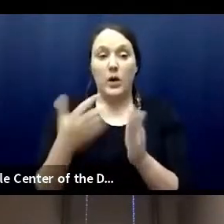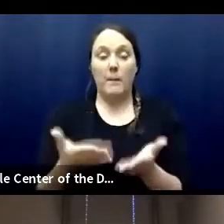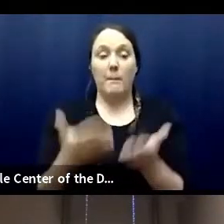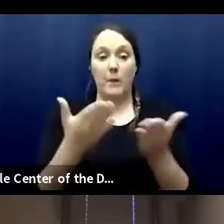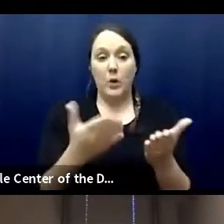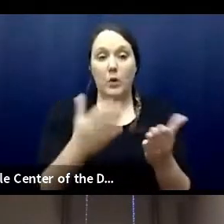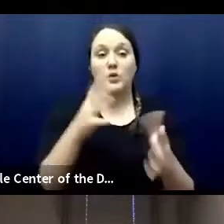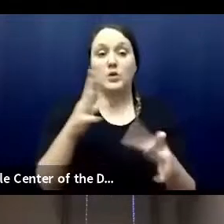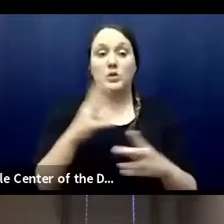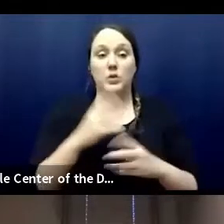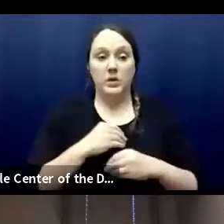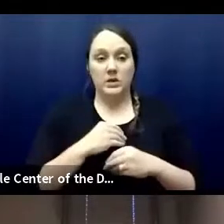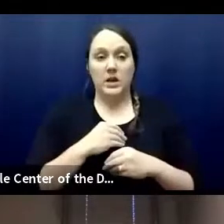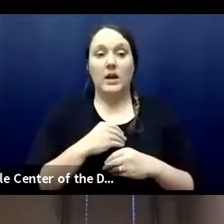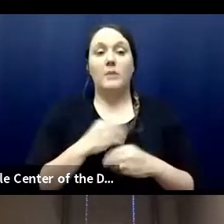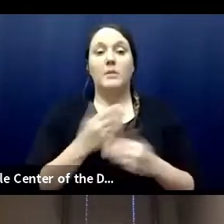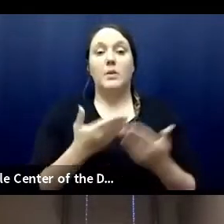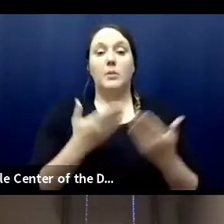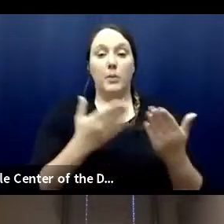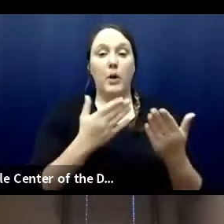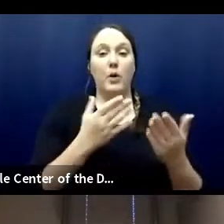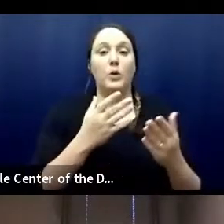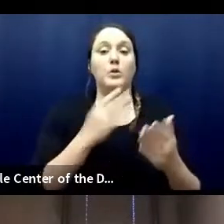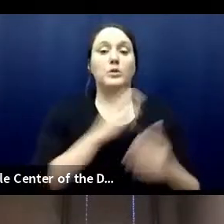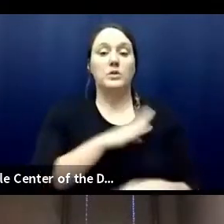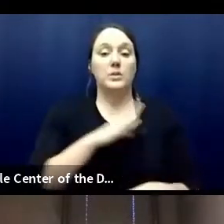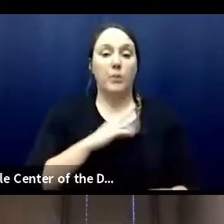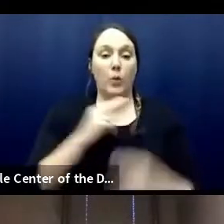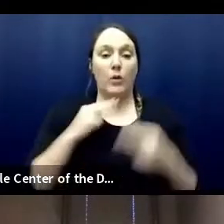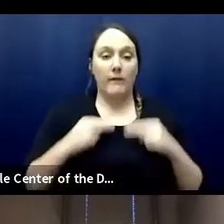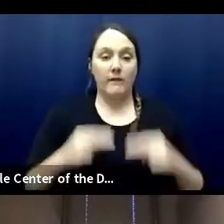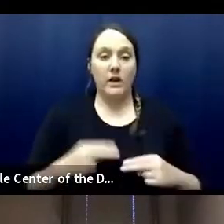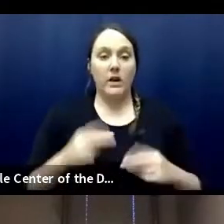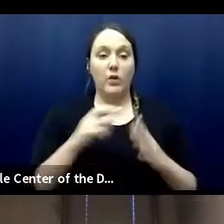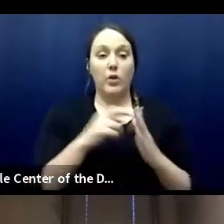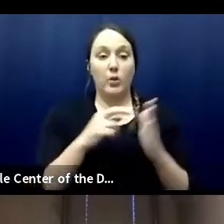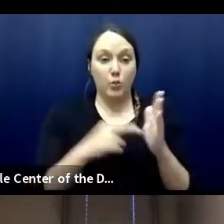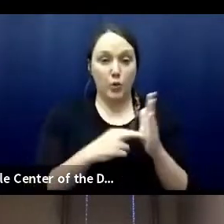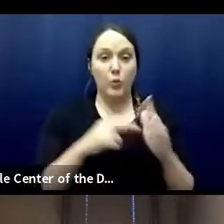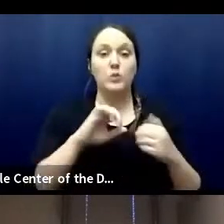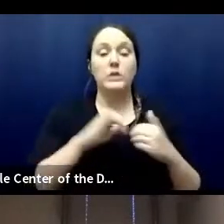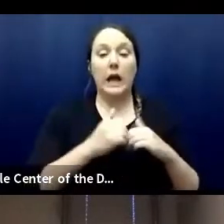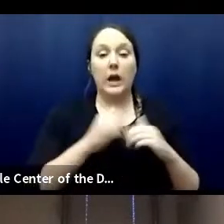to accept the proposed Board of Health rules as written.